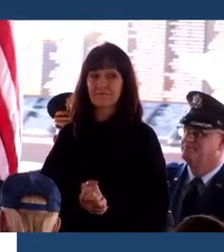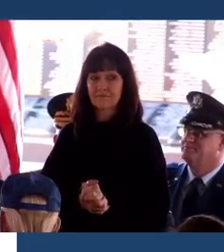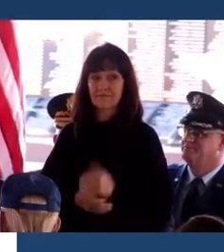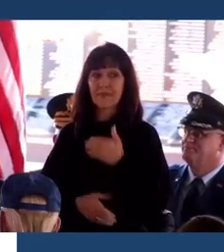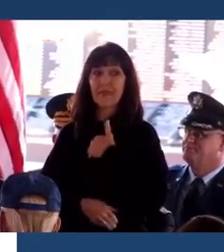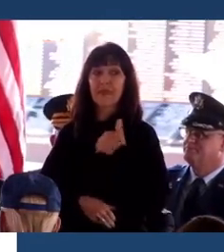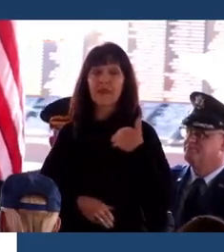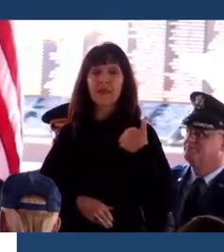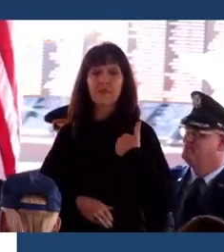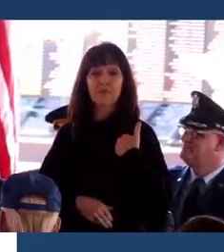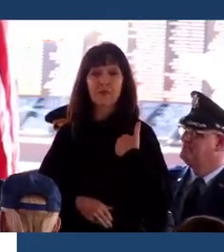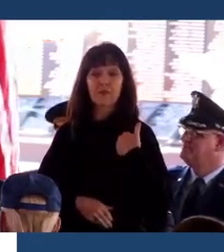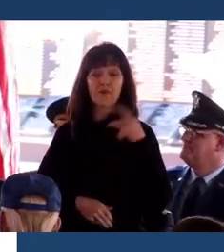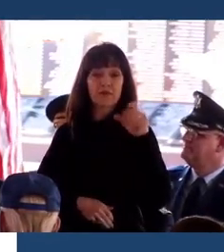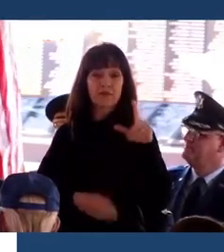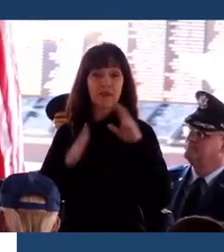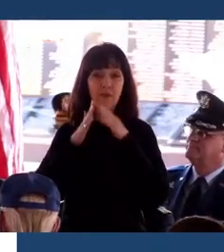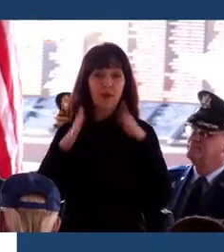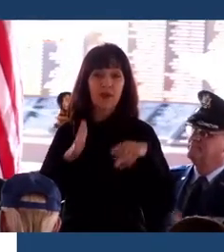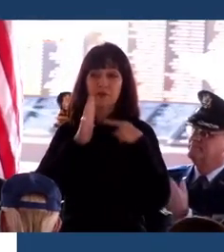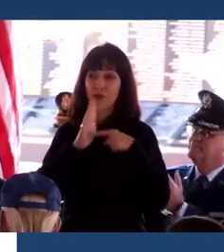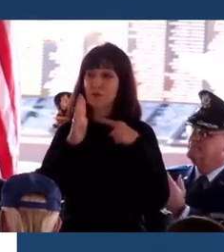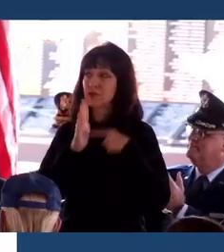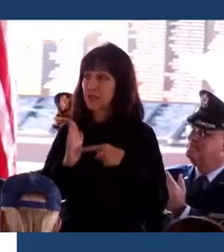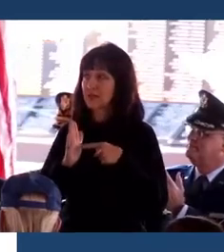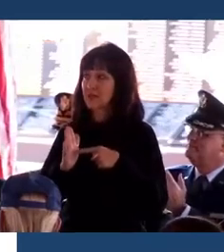Members of the Delaware House of Representatives.